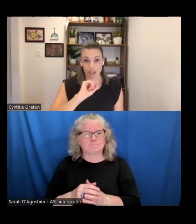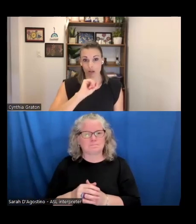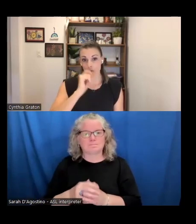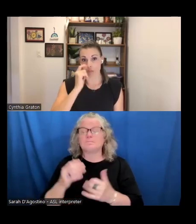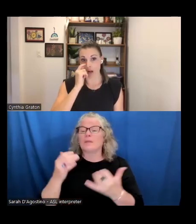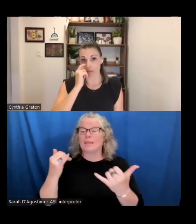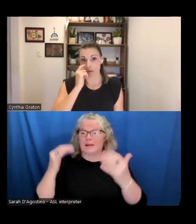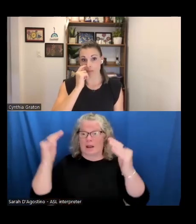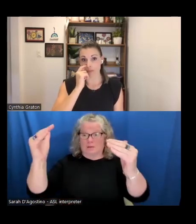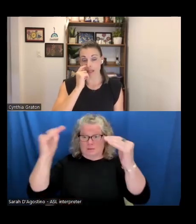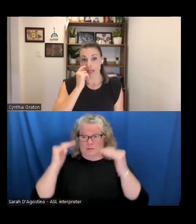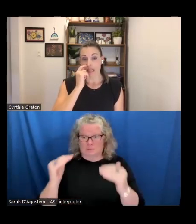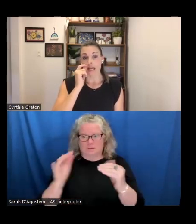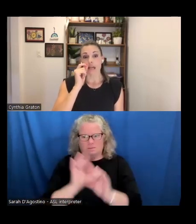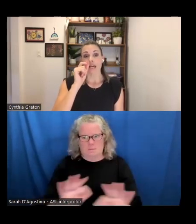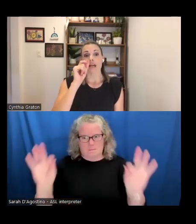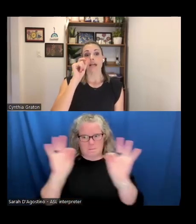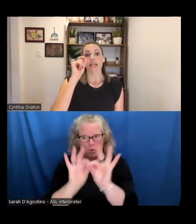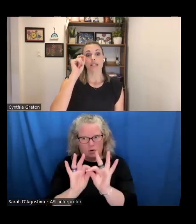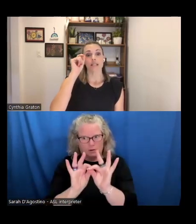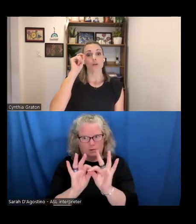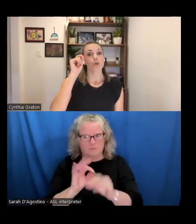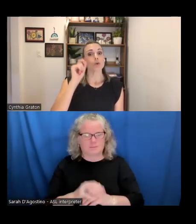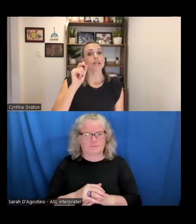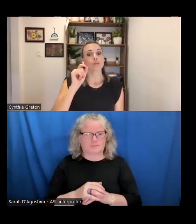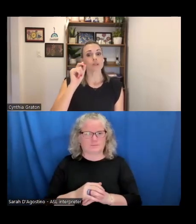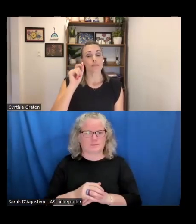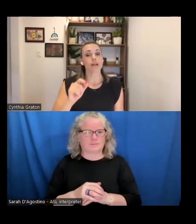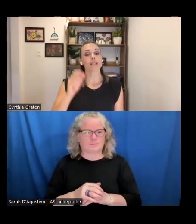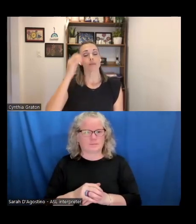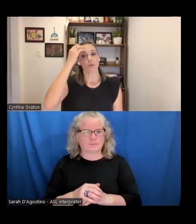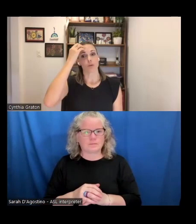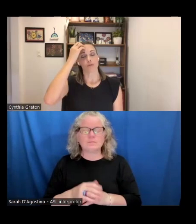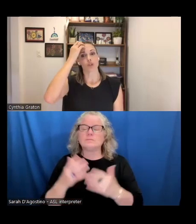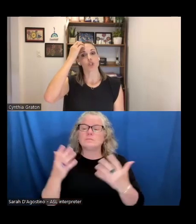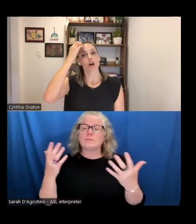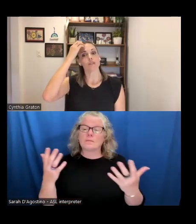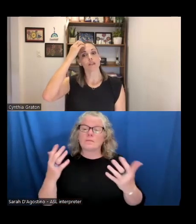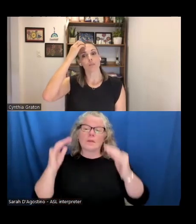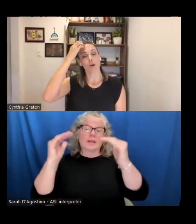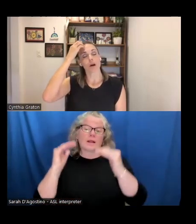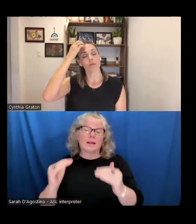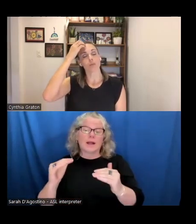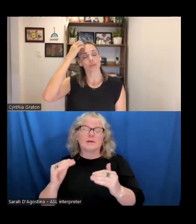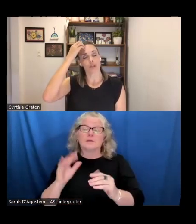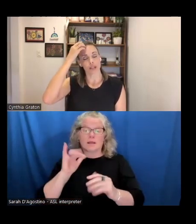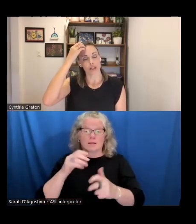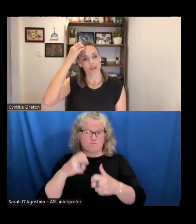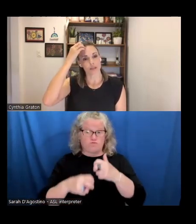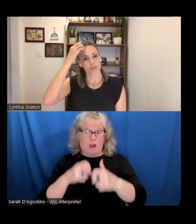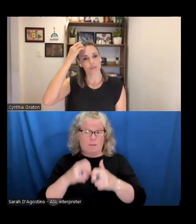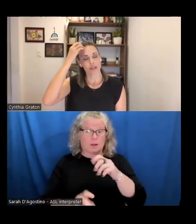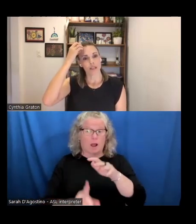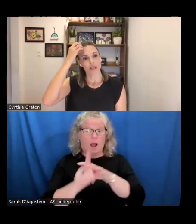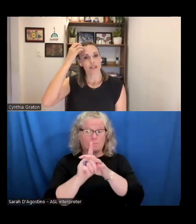writing the unsolved problem is who is responsible for solving the problem with the